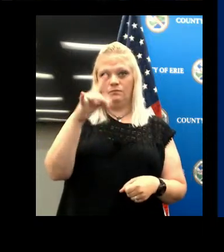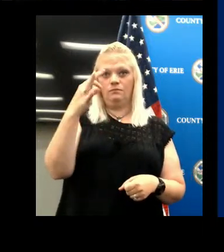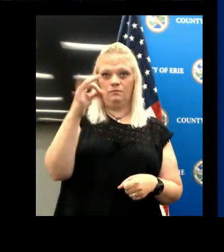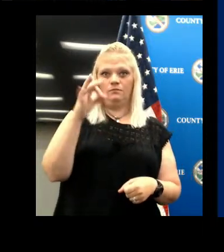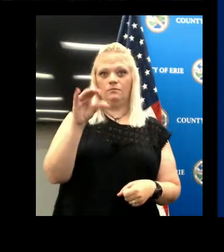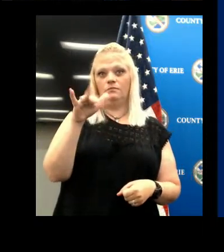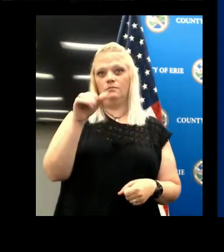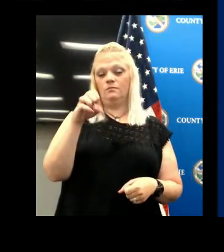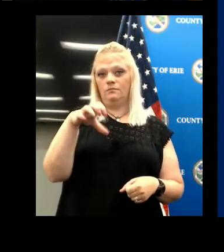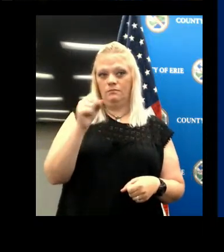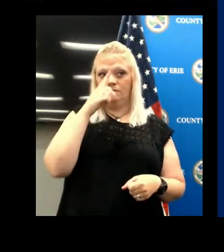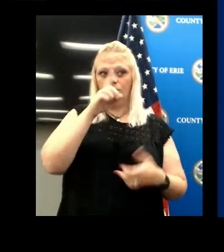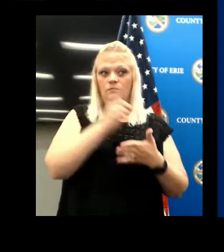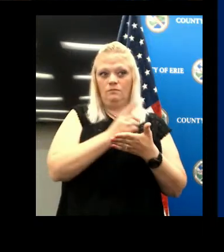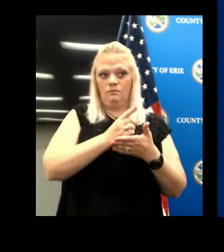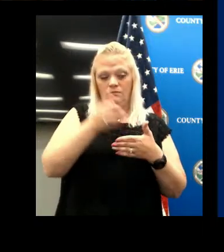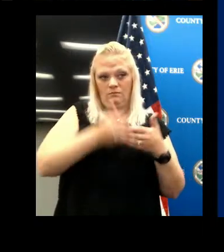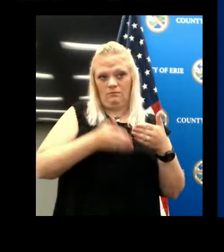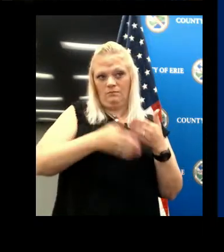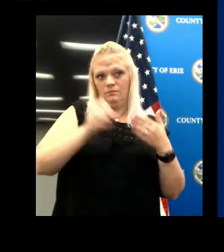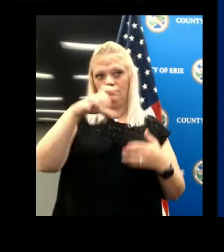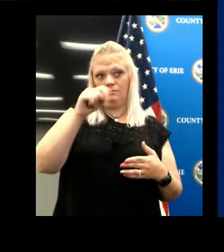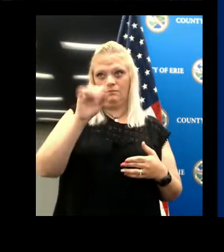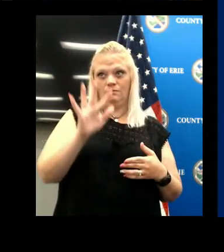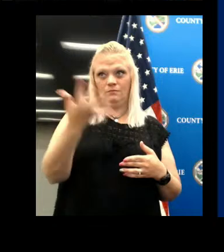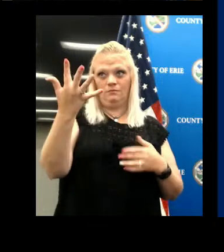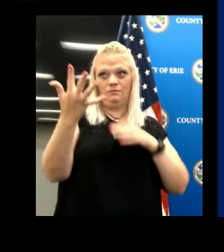cases for the week ending September 5th.